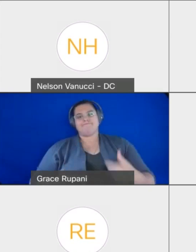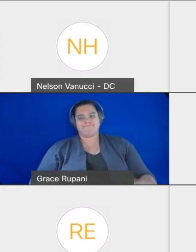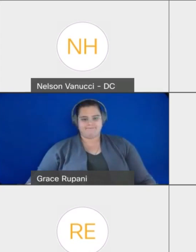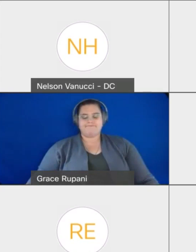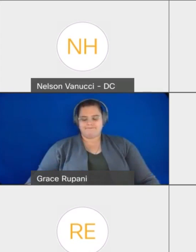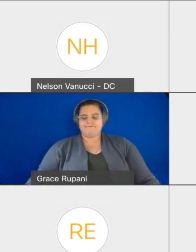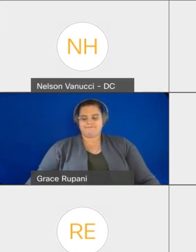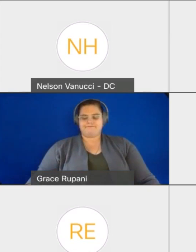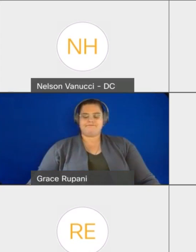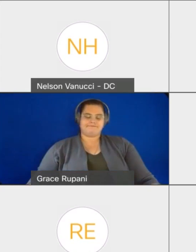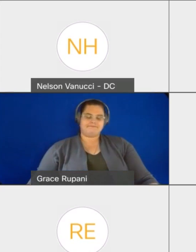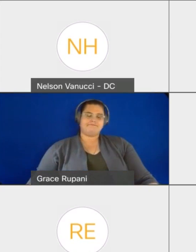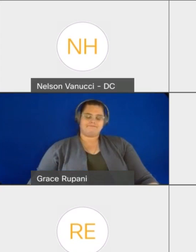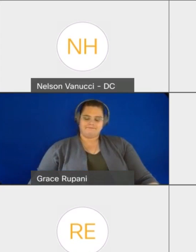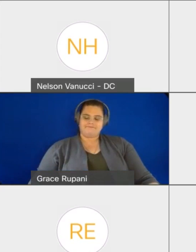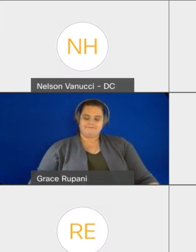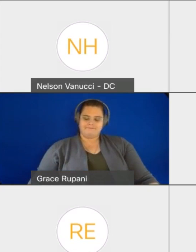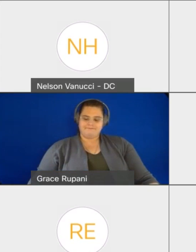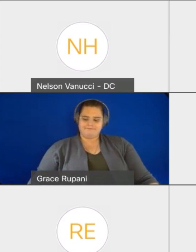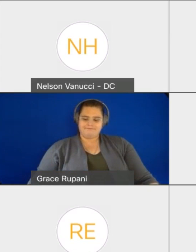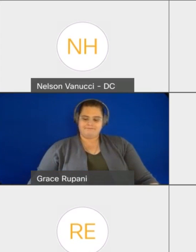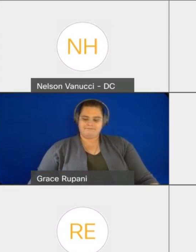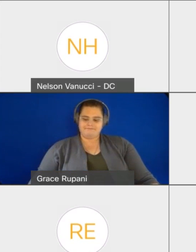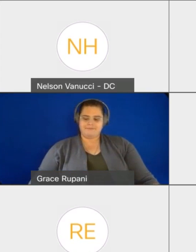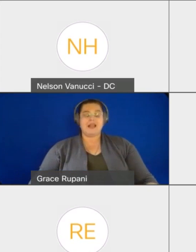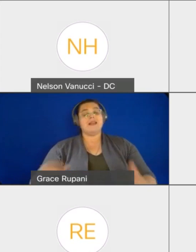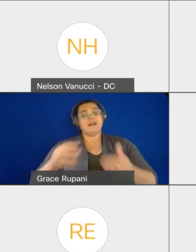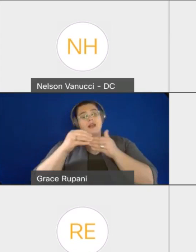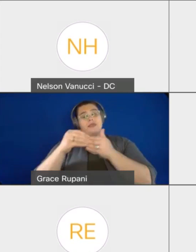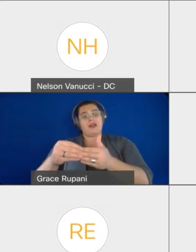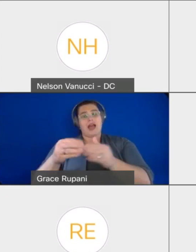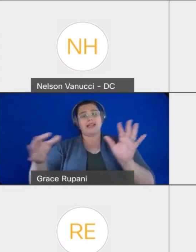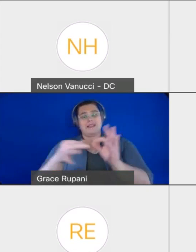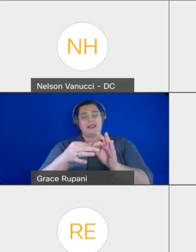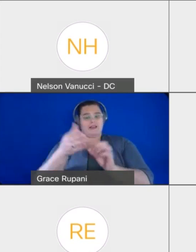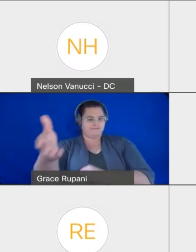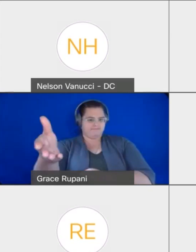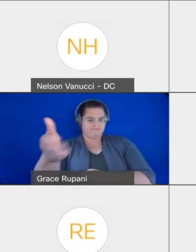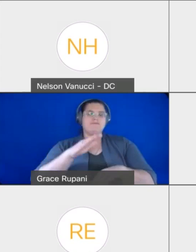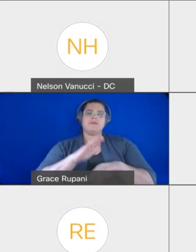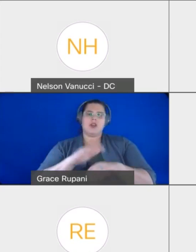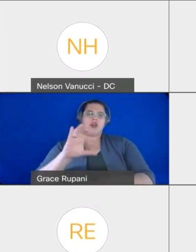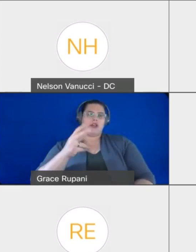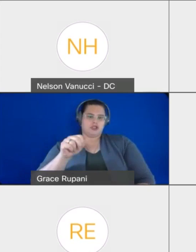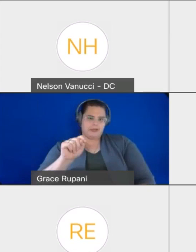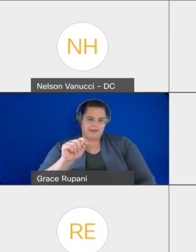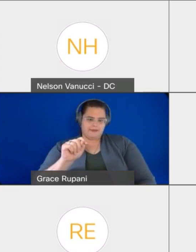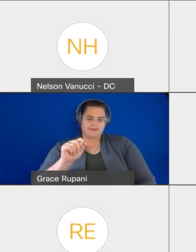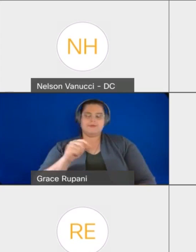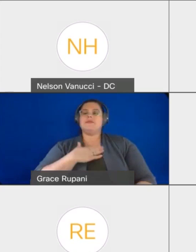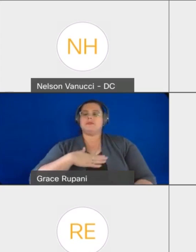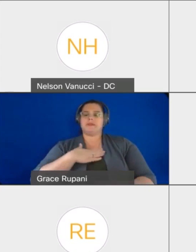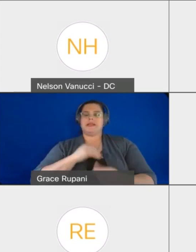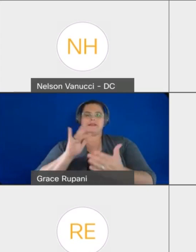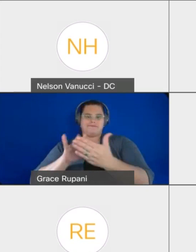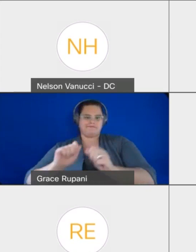The link to the guidance is in the chat box, so people should take a look at that and remind themselves of what it